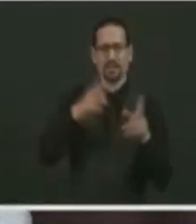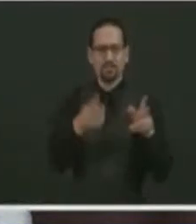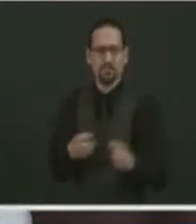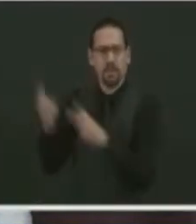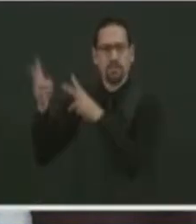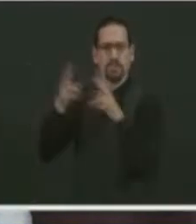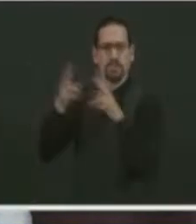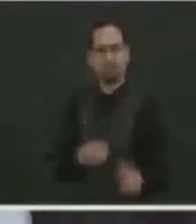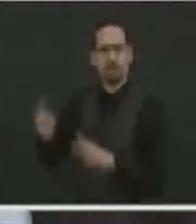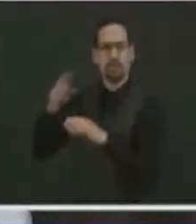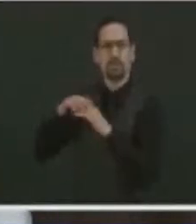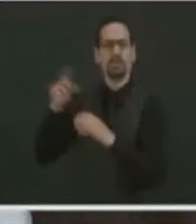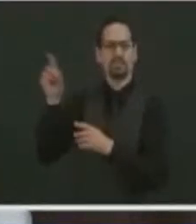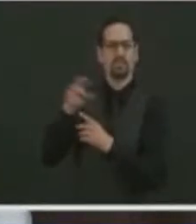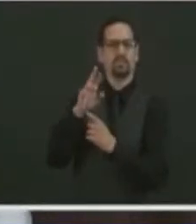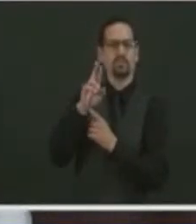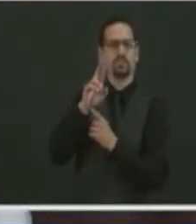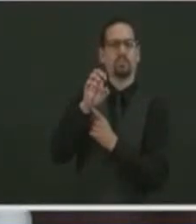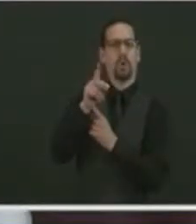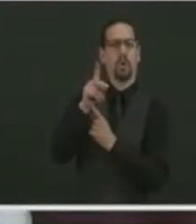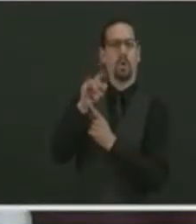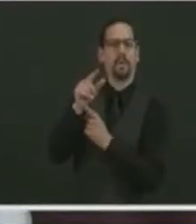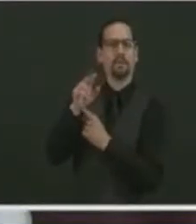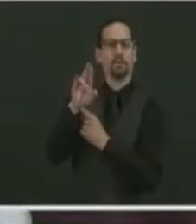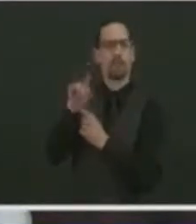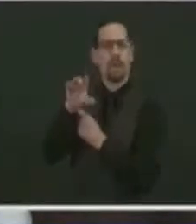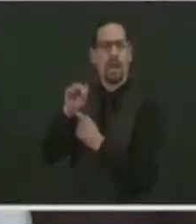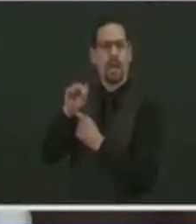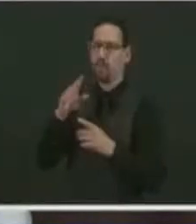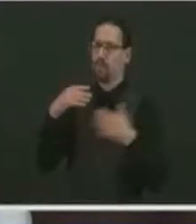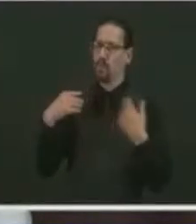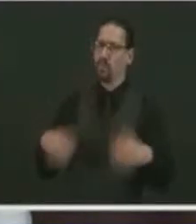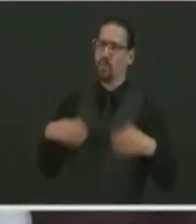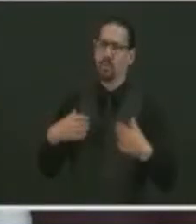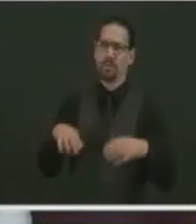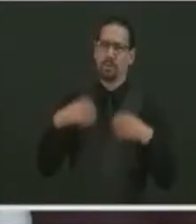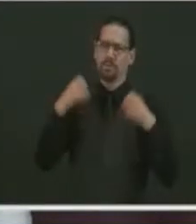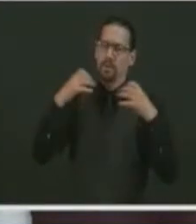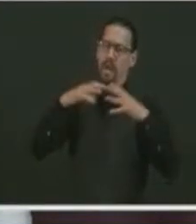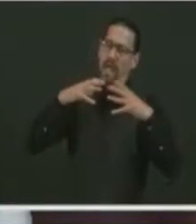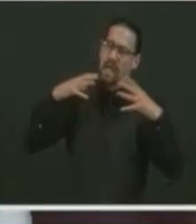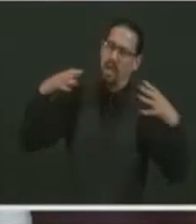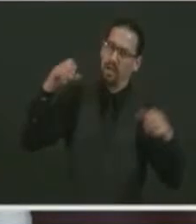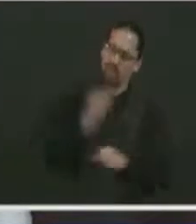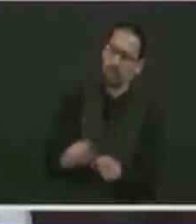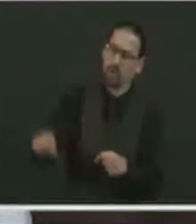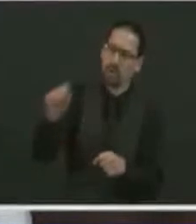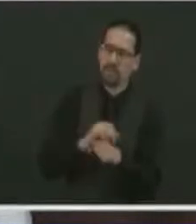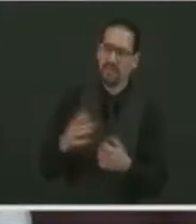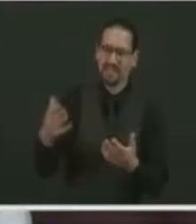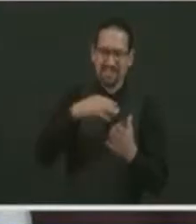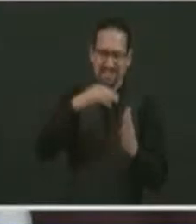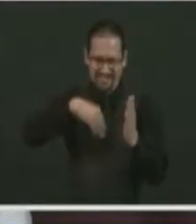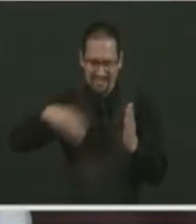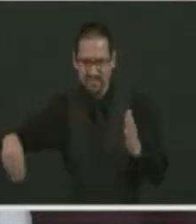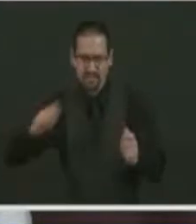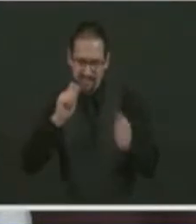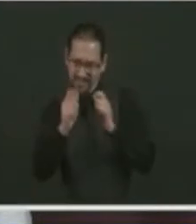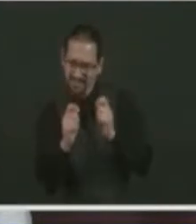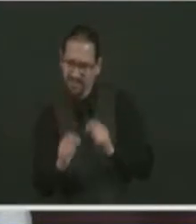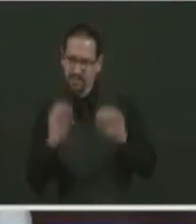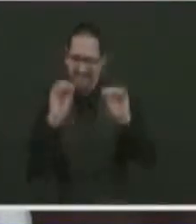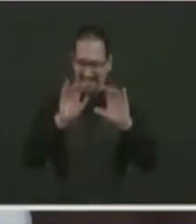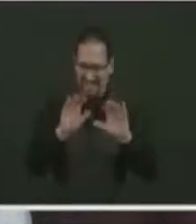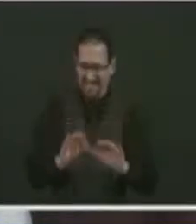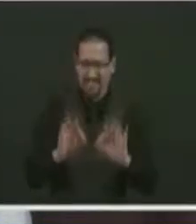reopeningri.com. We know that it includes input from business owners who have contributed some